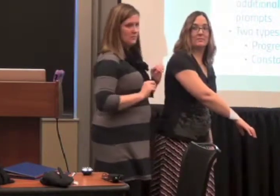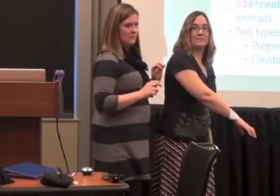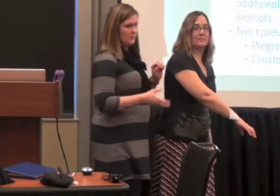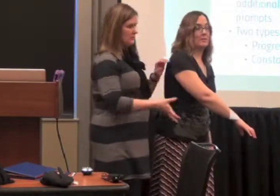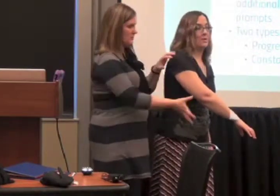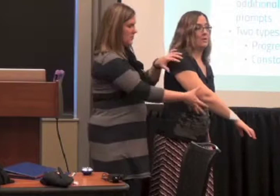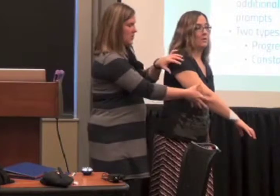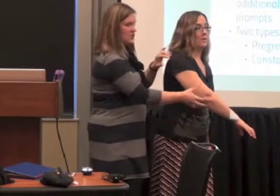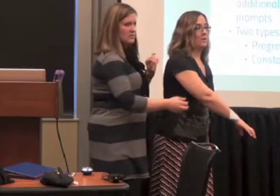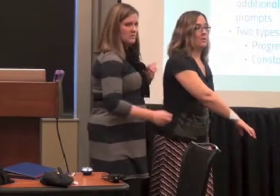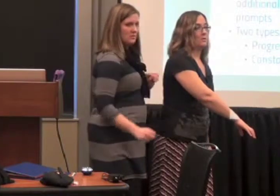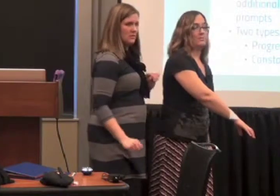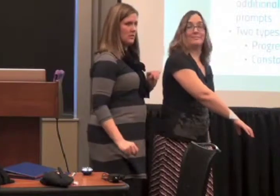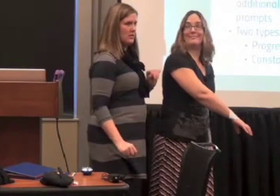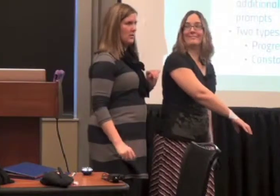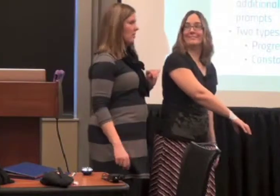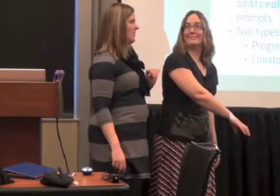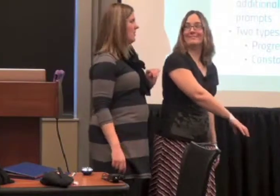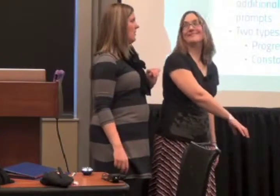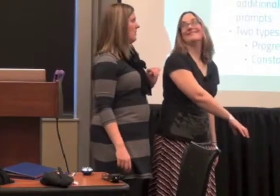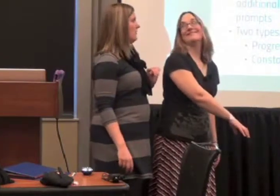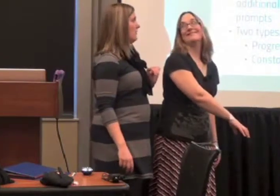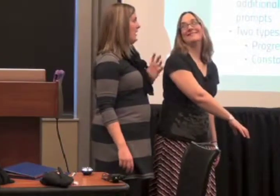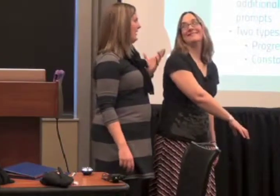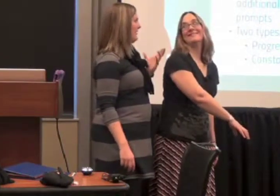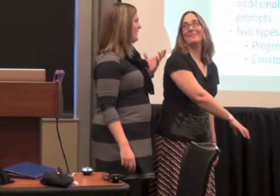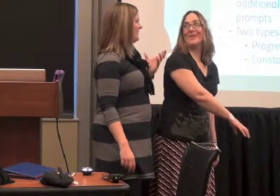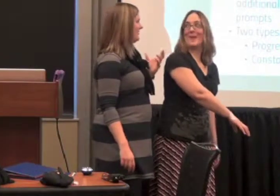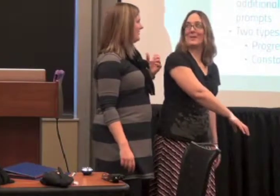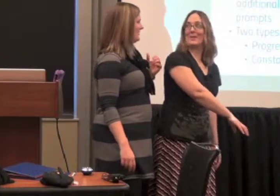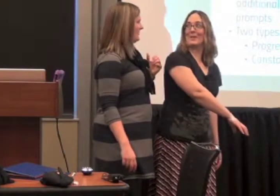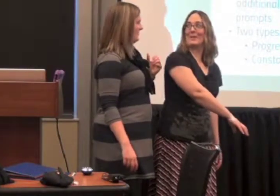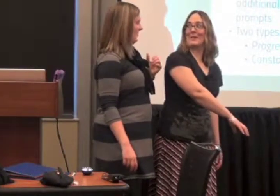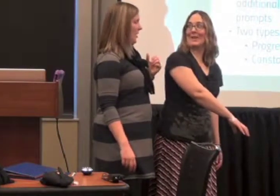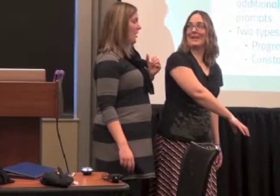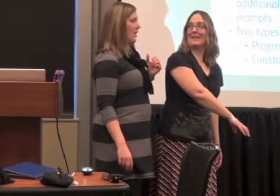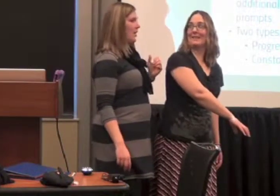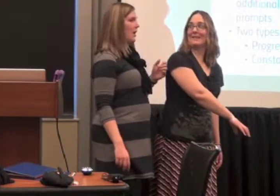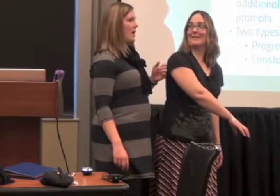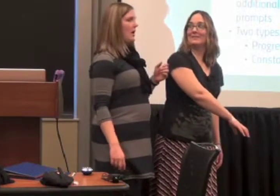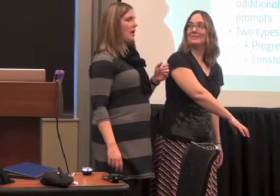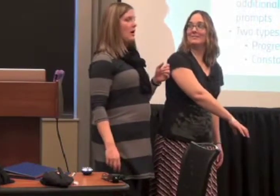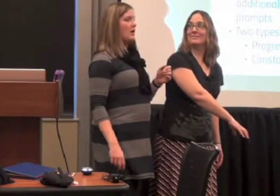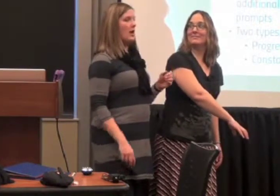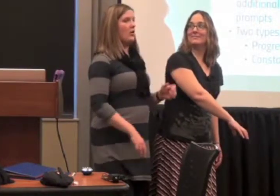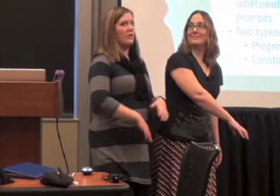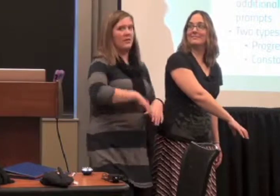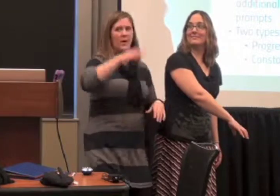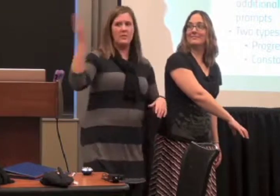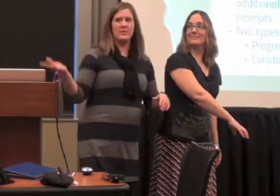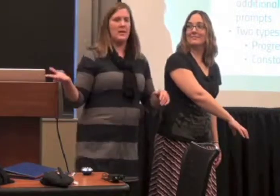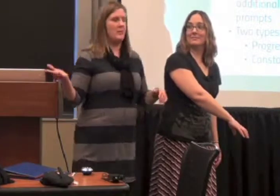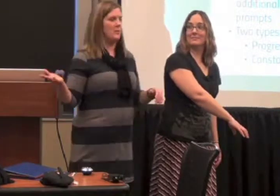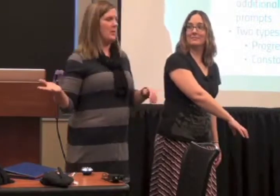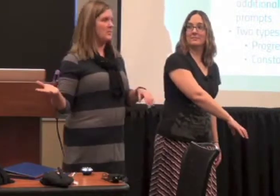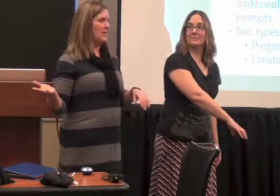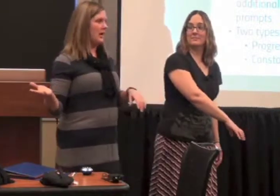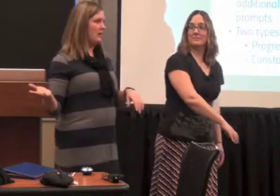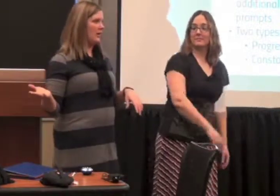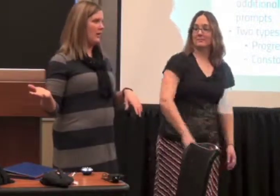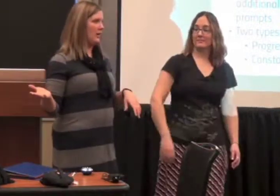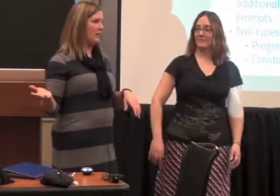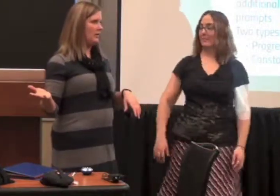physical touches. Right? Absolutely. Now look at the other type of